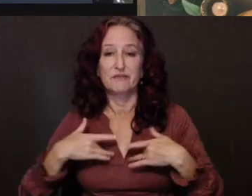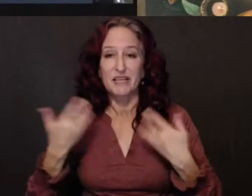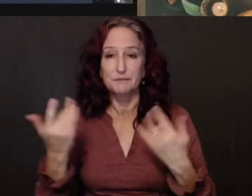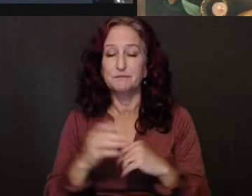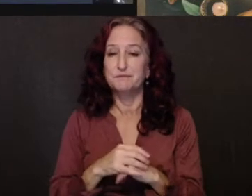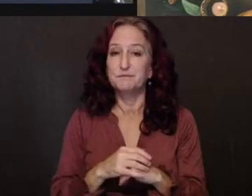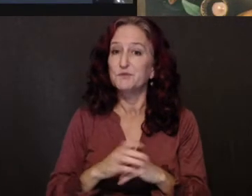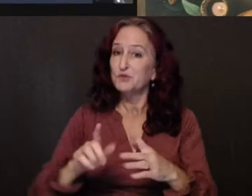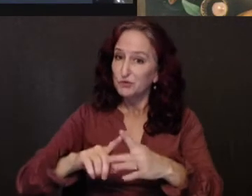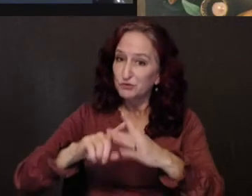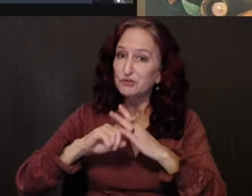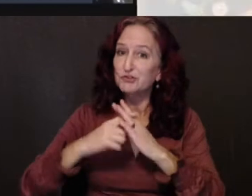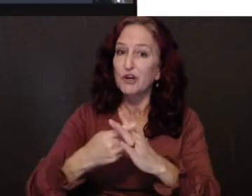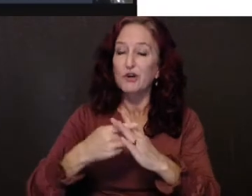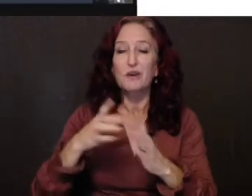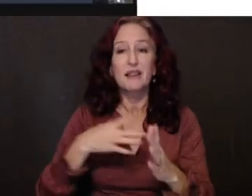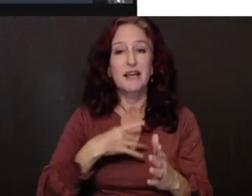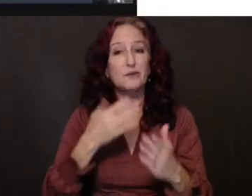email.